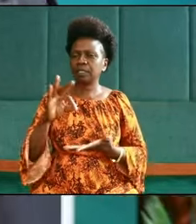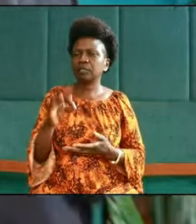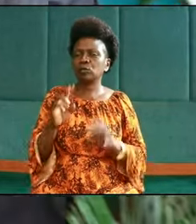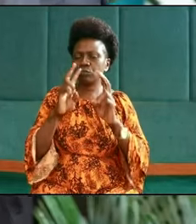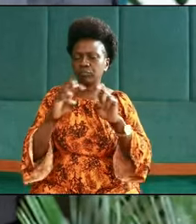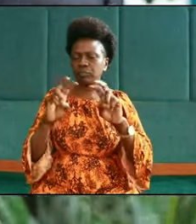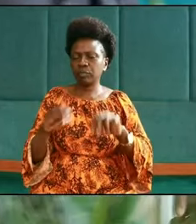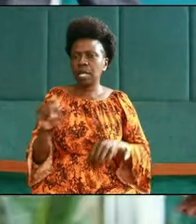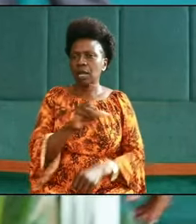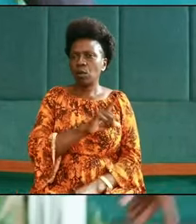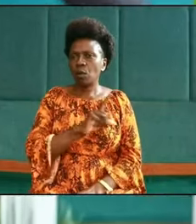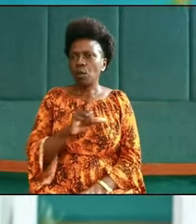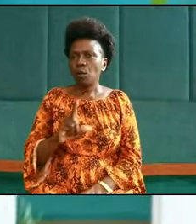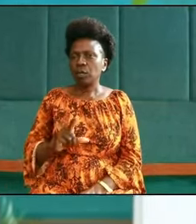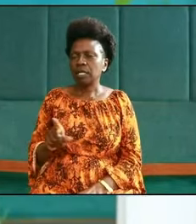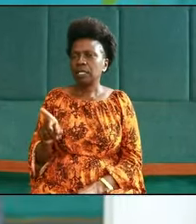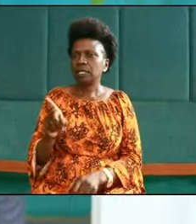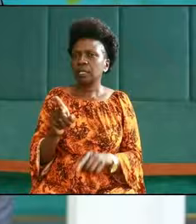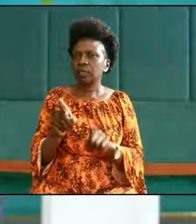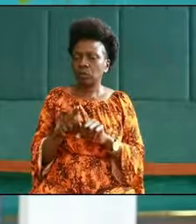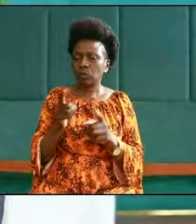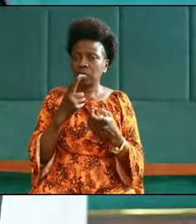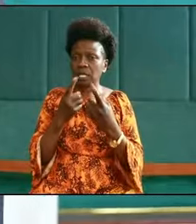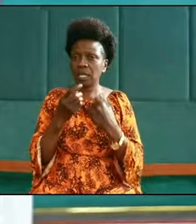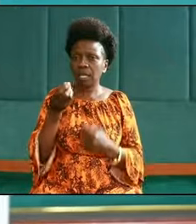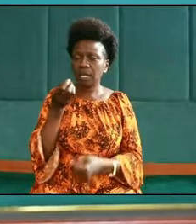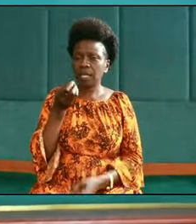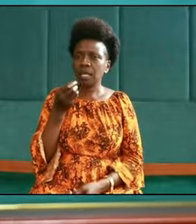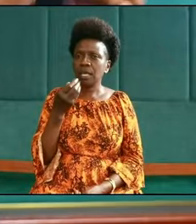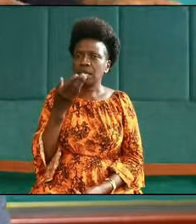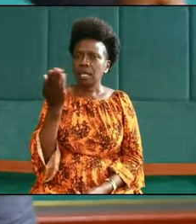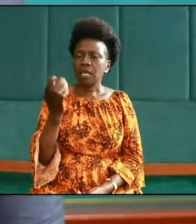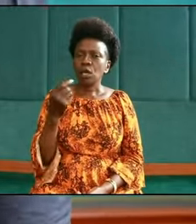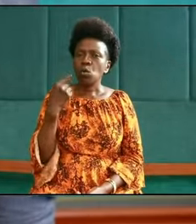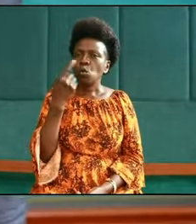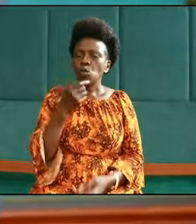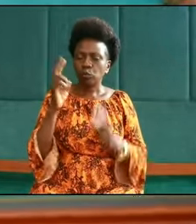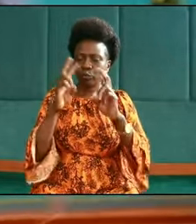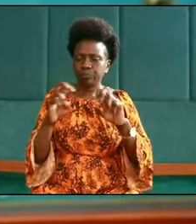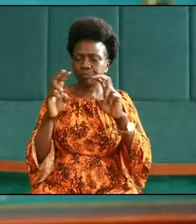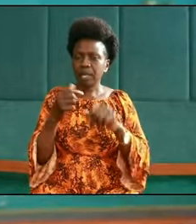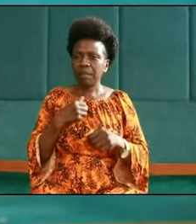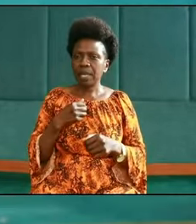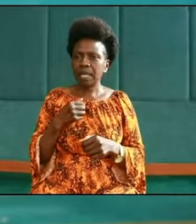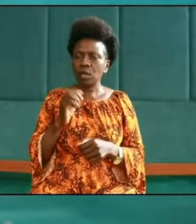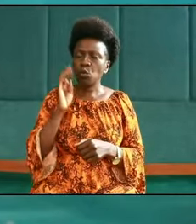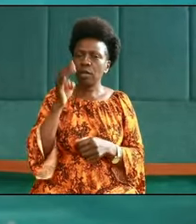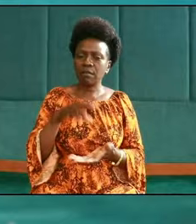the Lord. And so he says, "He who seeks me shall find peace."